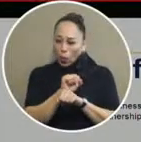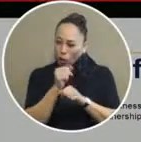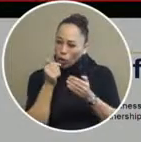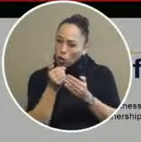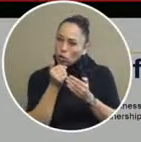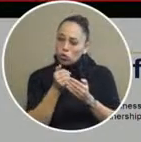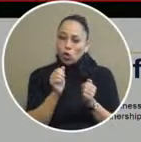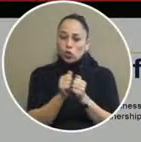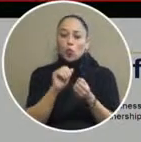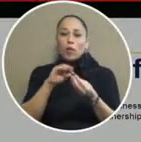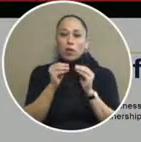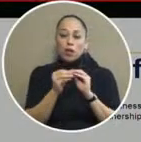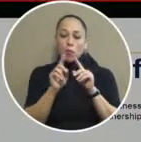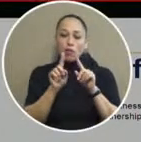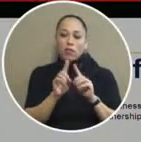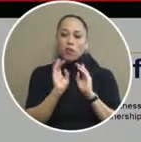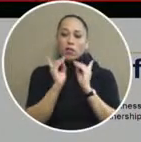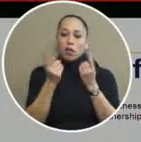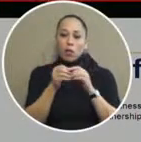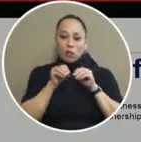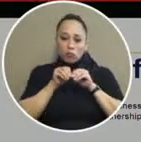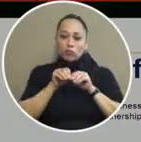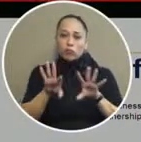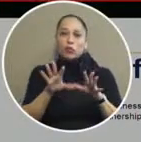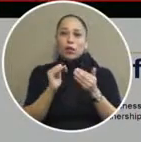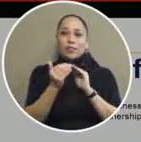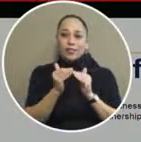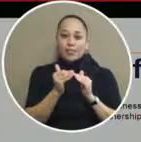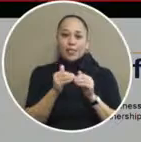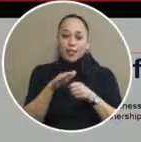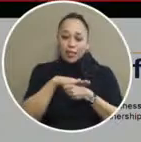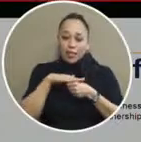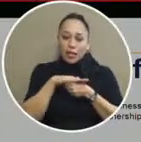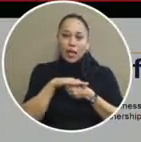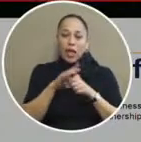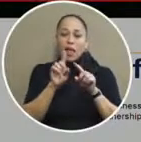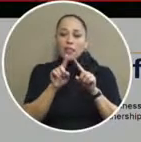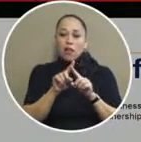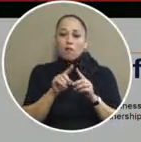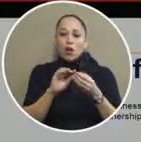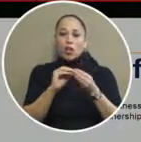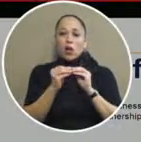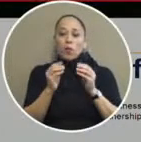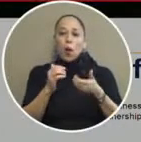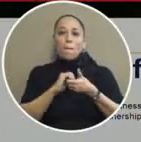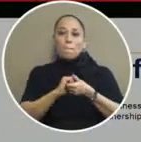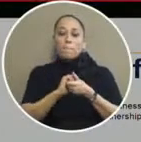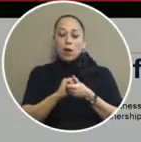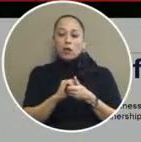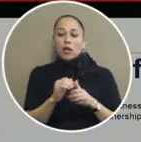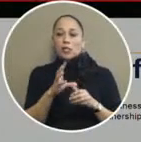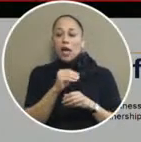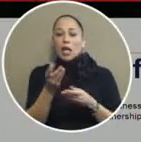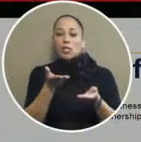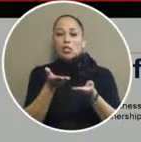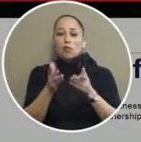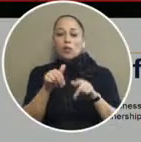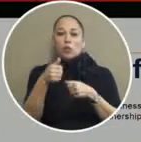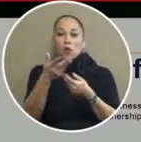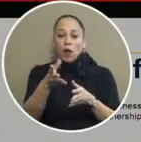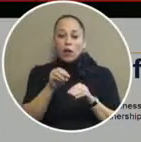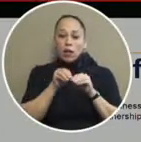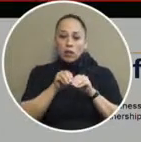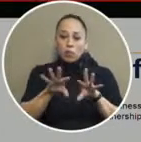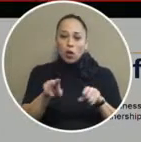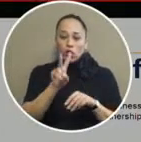closely with a number of departments across the city, the county, number of our partners and service providers. We immediately deployed